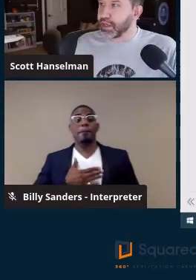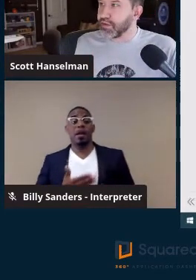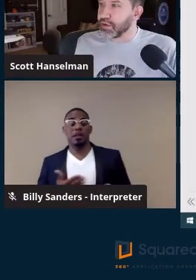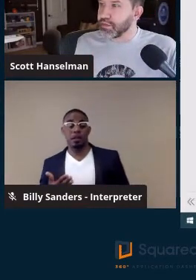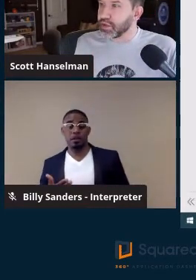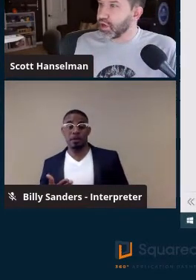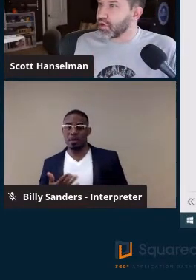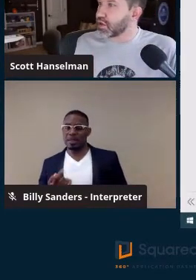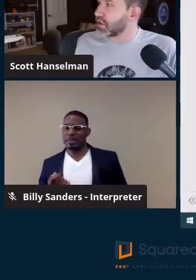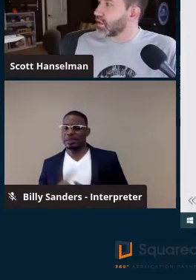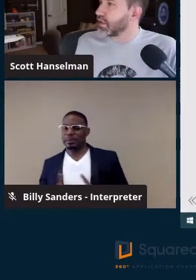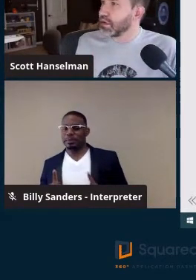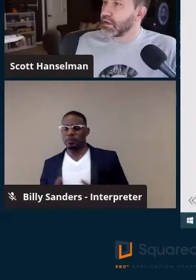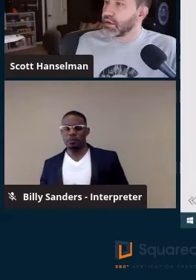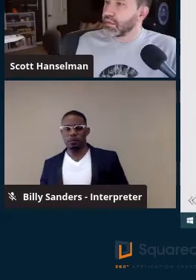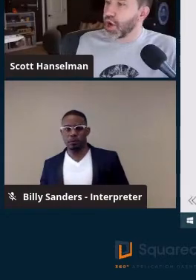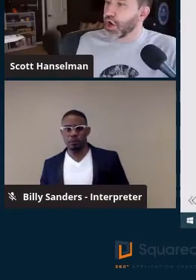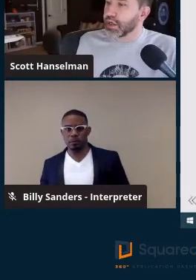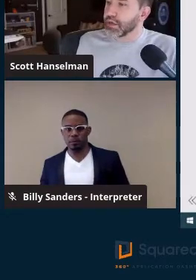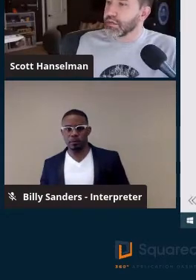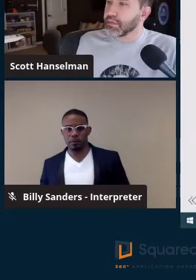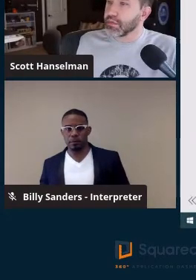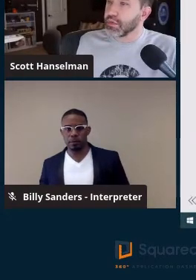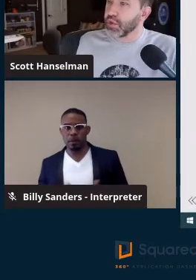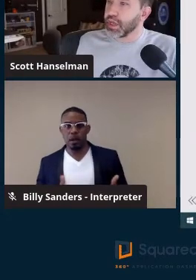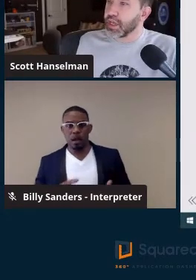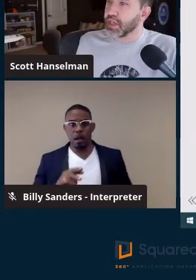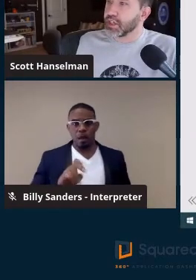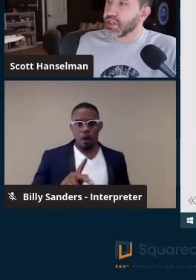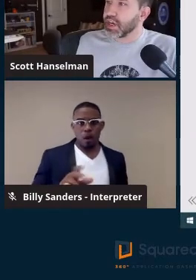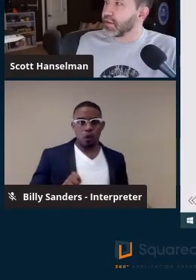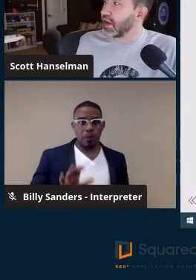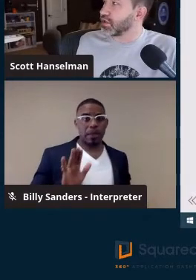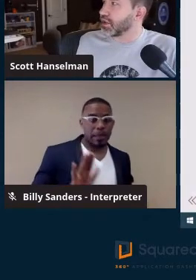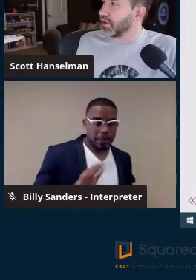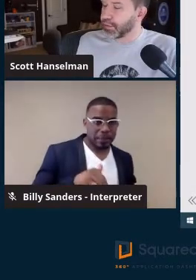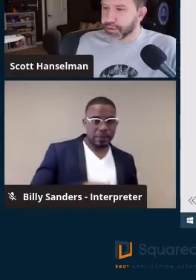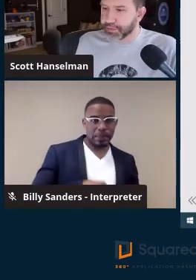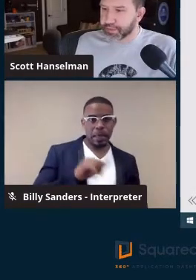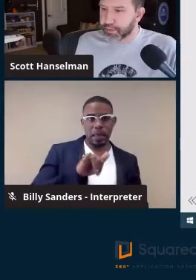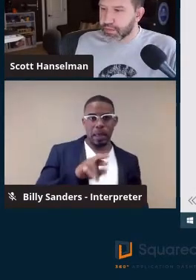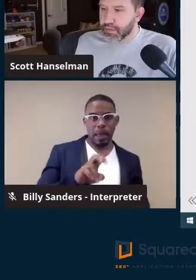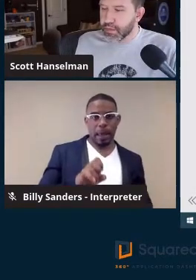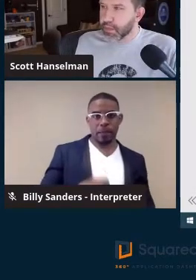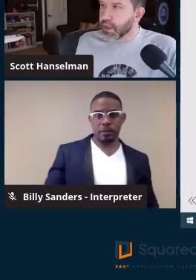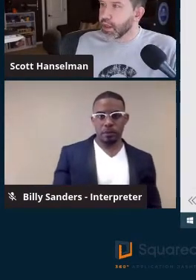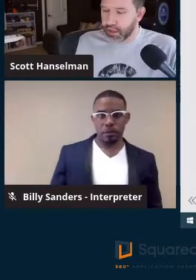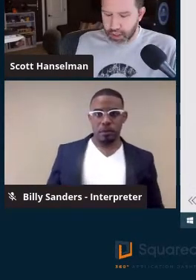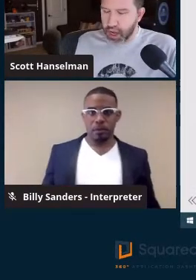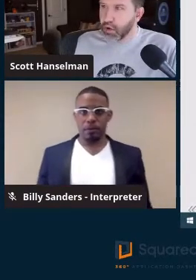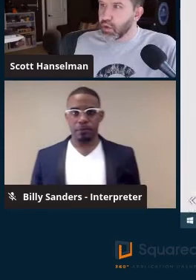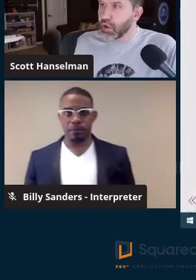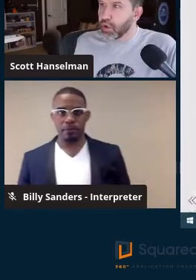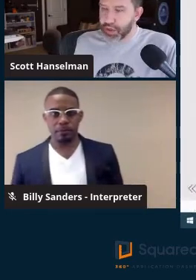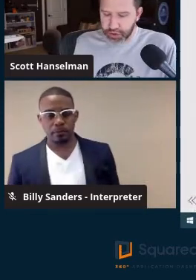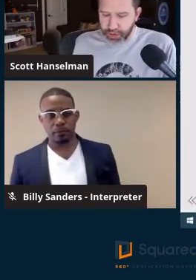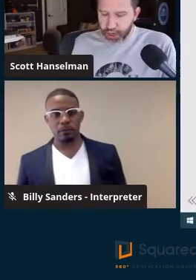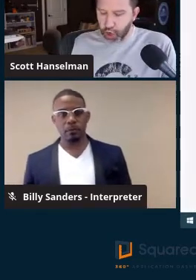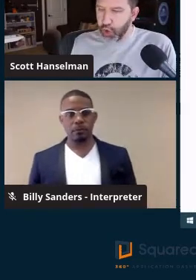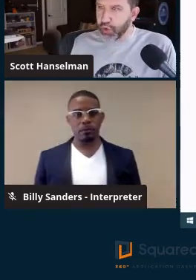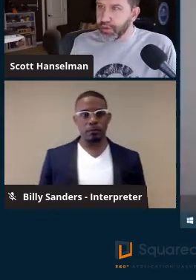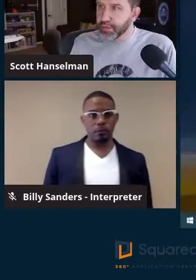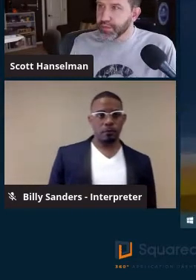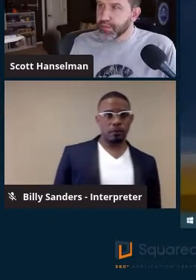might be different. So here's Mark doing his inside of Azure DevOps. I will go into